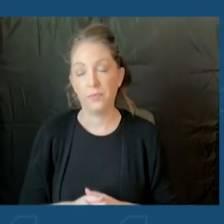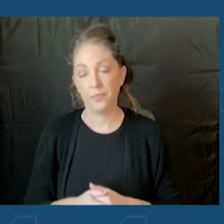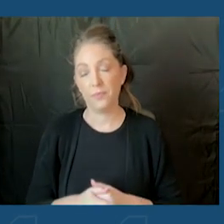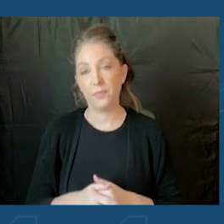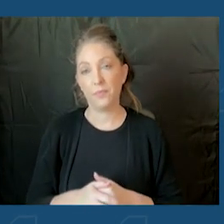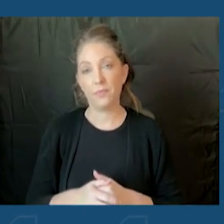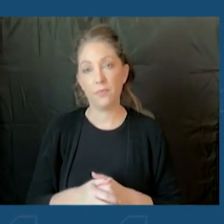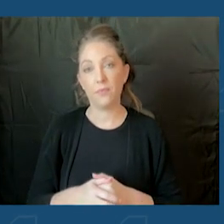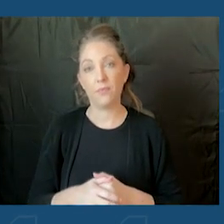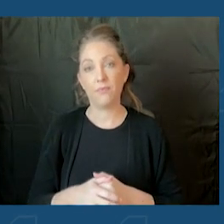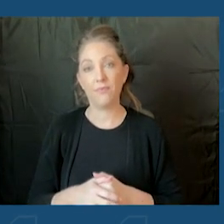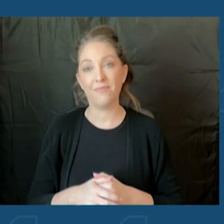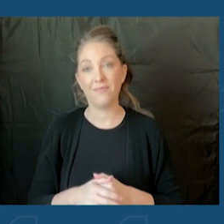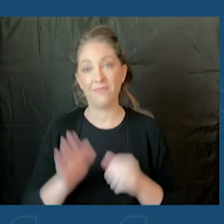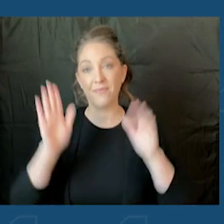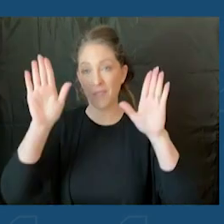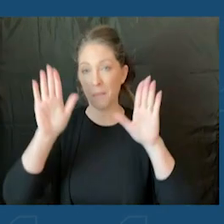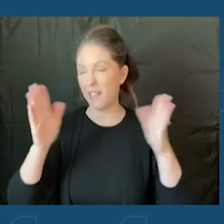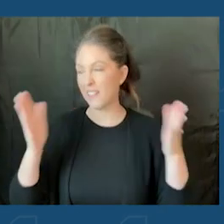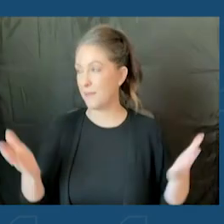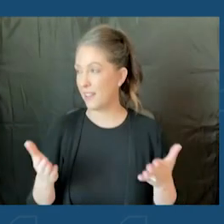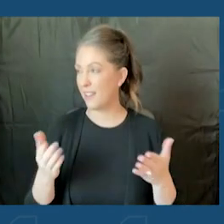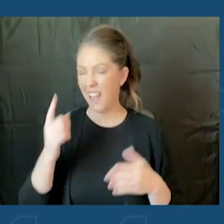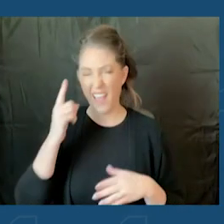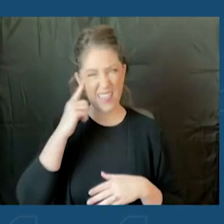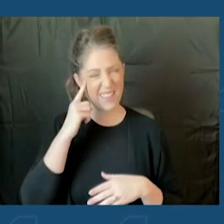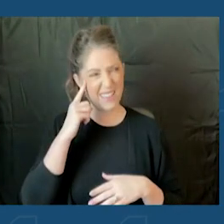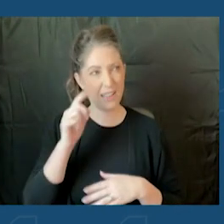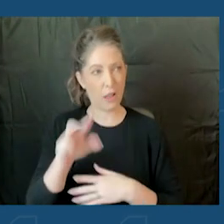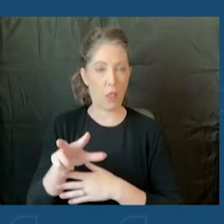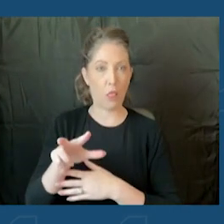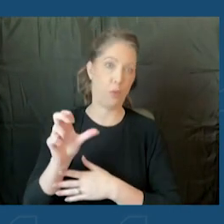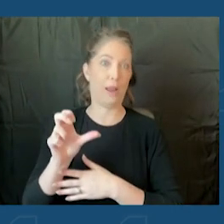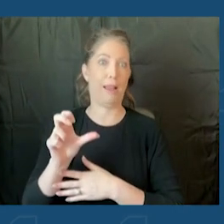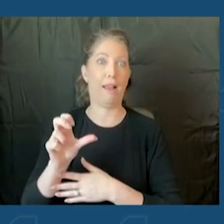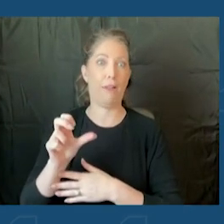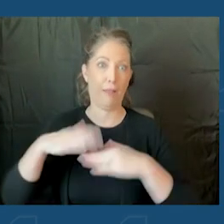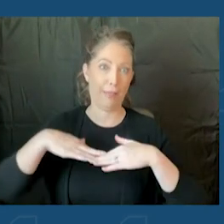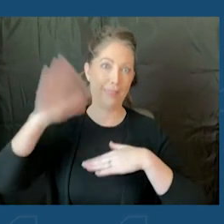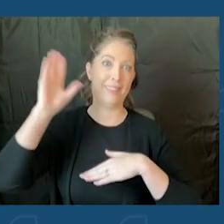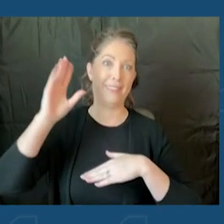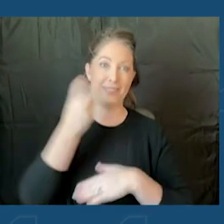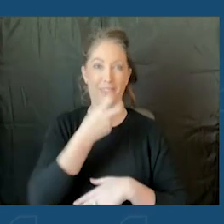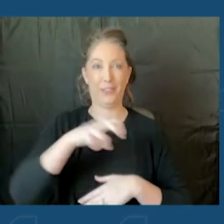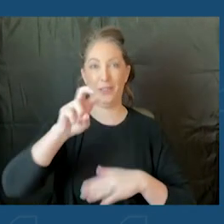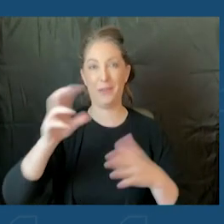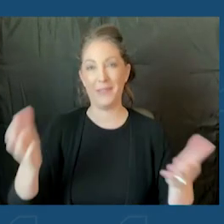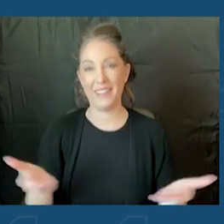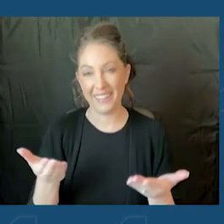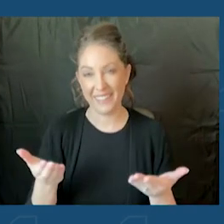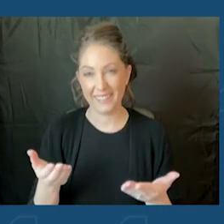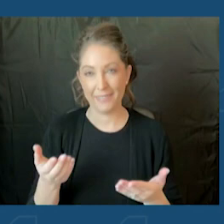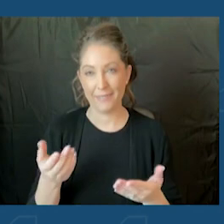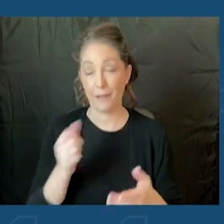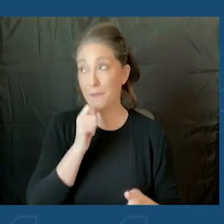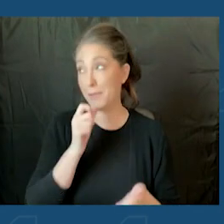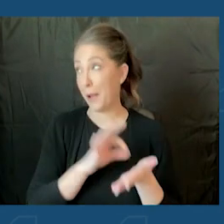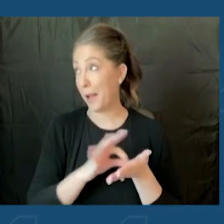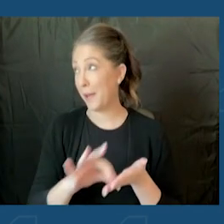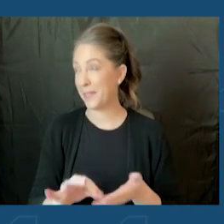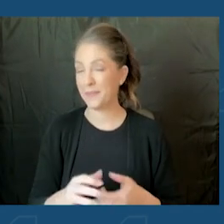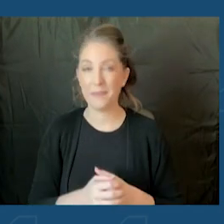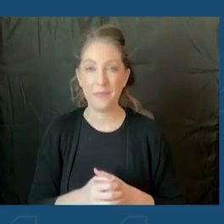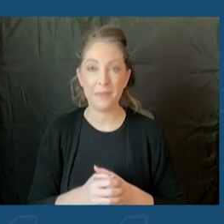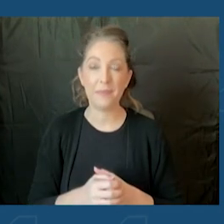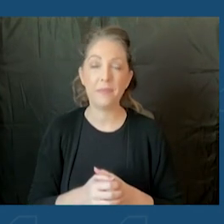And it's great to be back here. I think this is my 300th plus trip out this way, who's counting? And I just want to